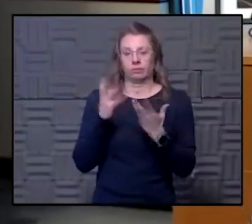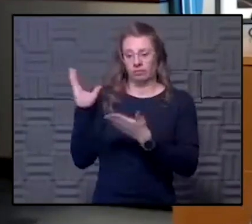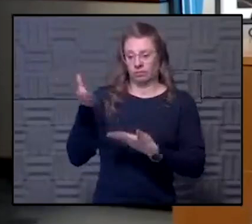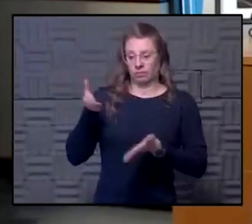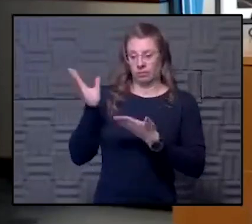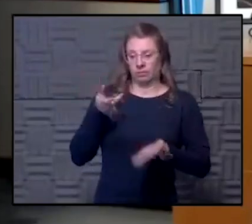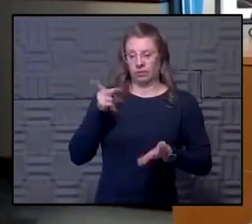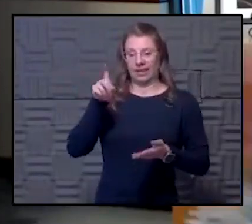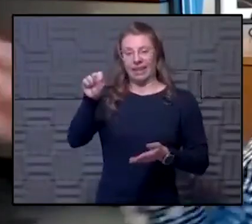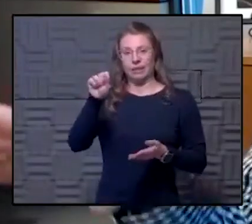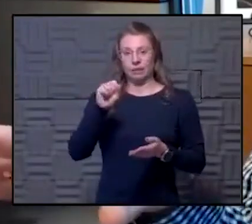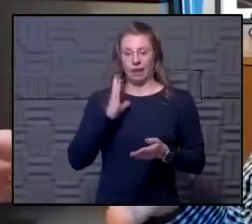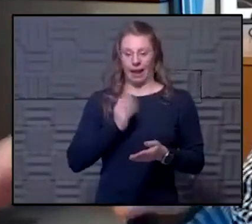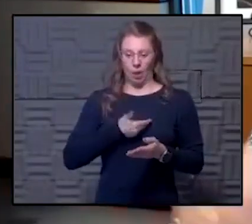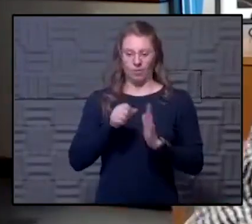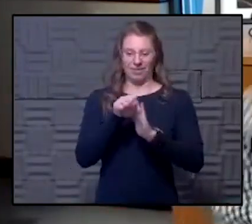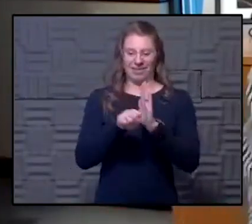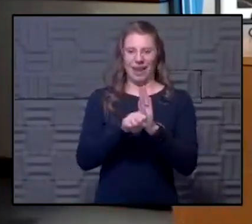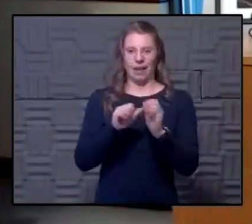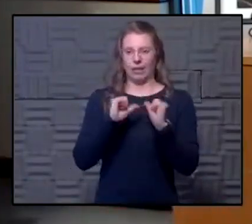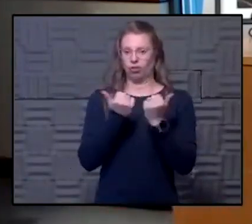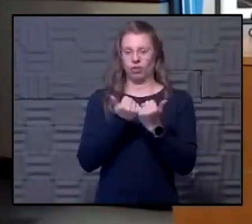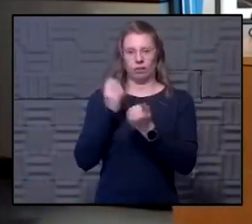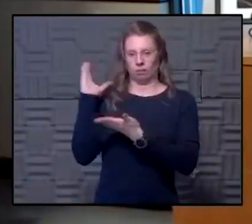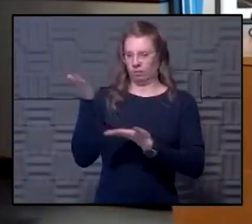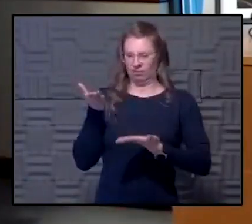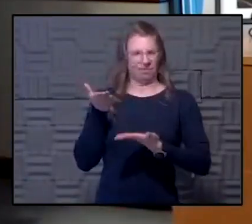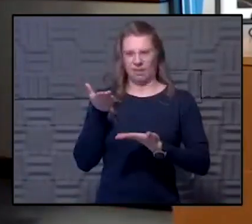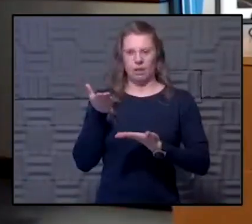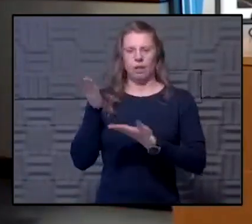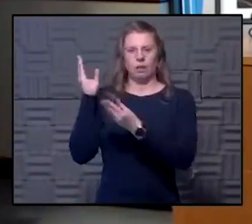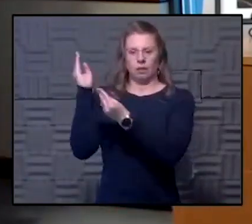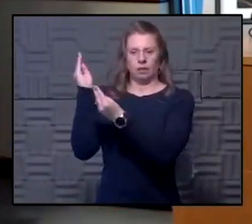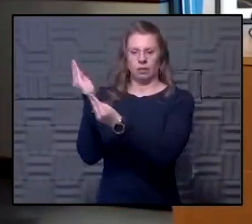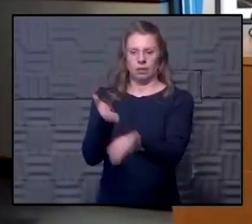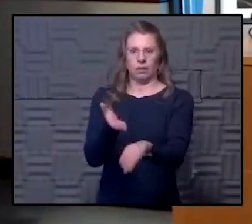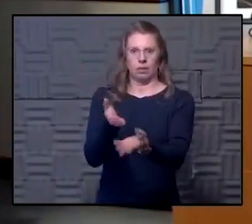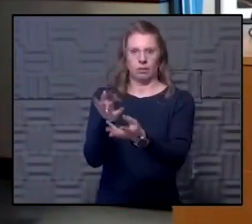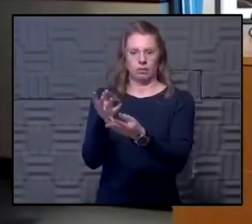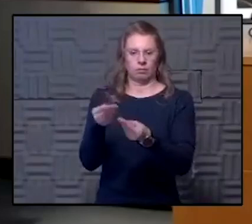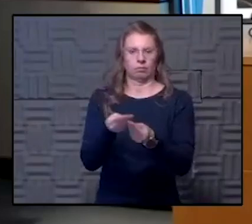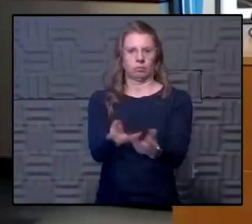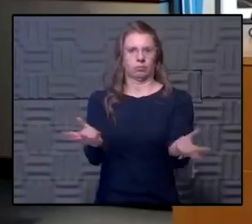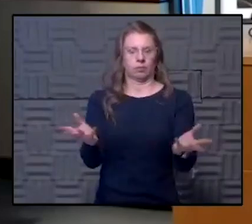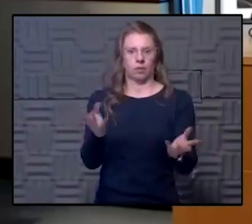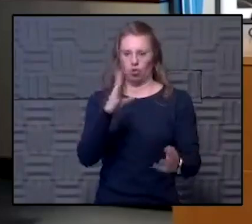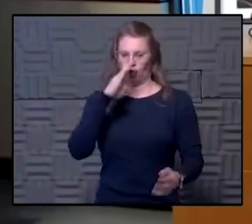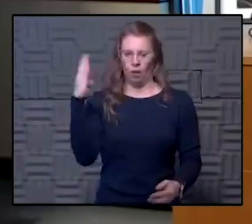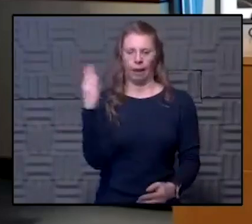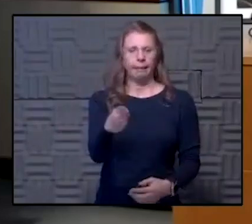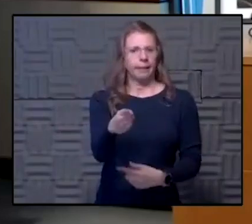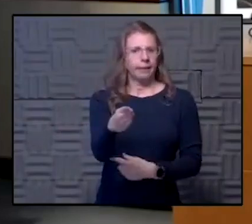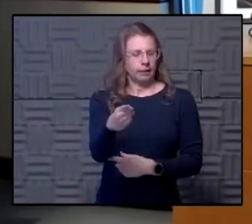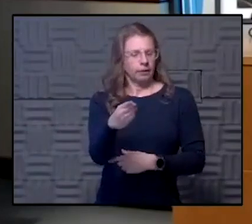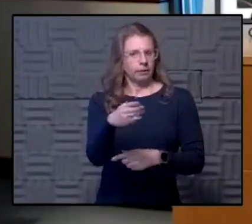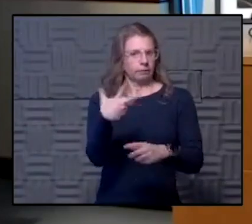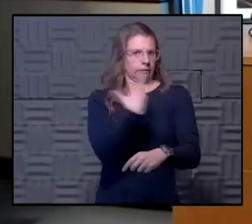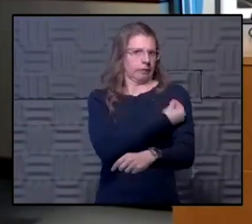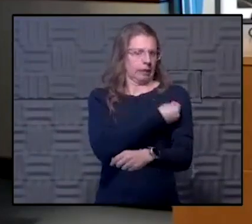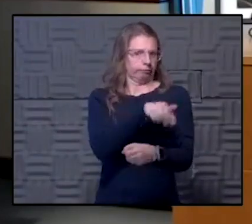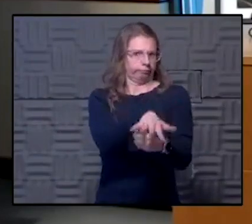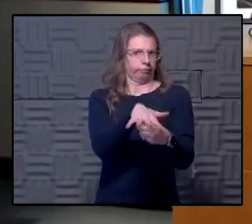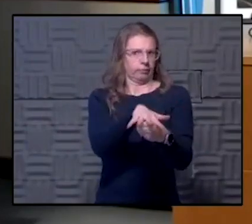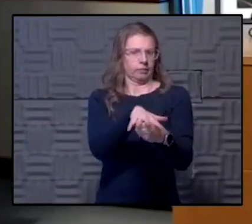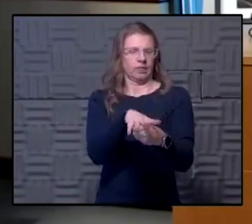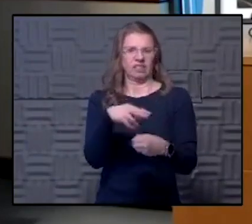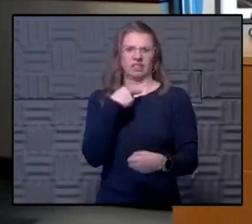Kansas, i.e. to our state agency, and then get pushed out. It goes directly by FedEx, UPS, et cetera, directly to the vaccinating sites. So they were